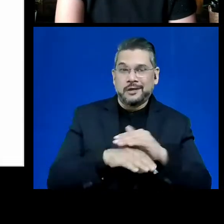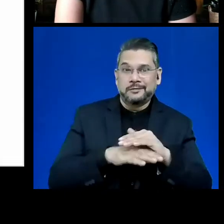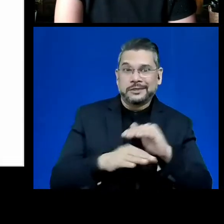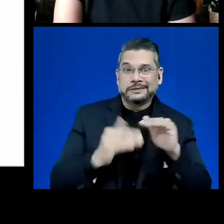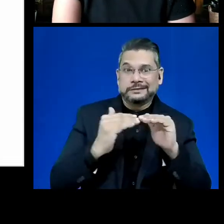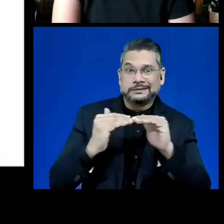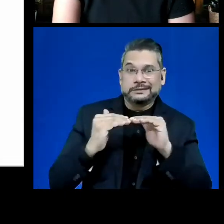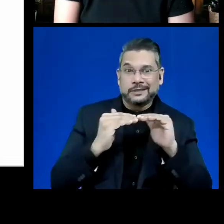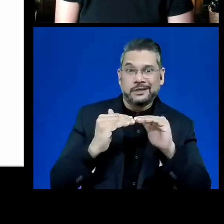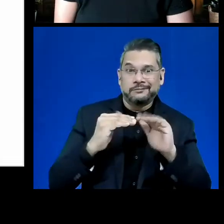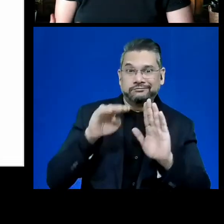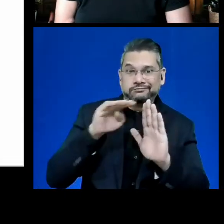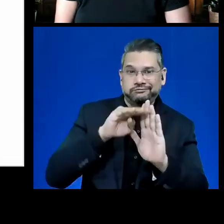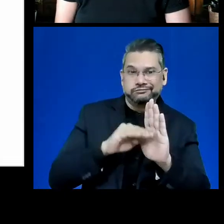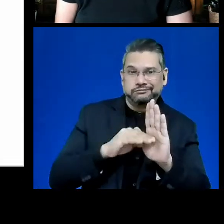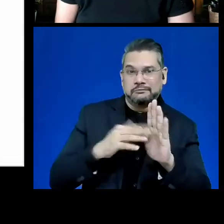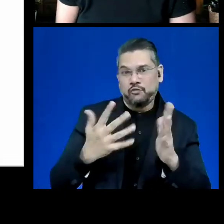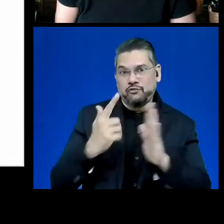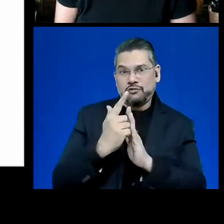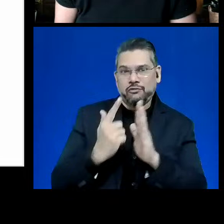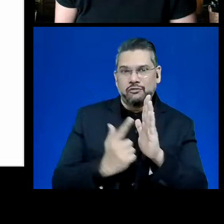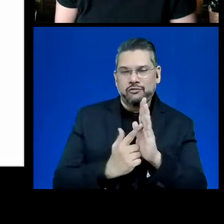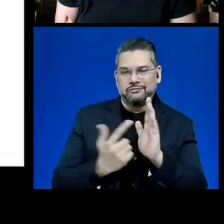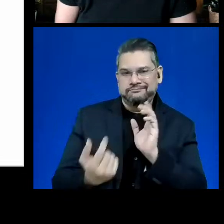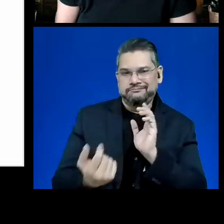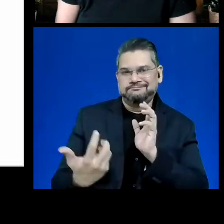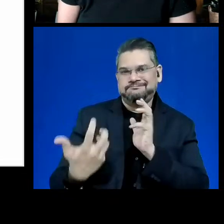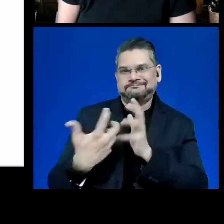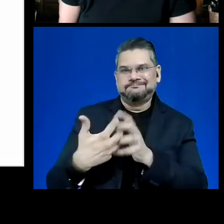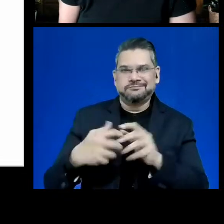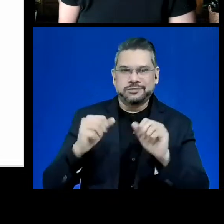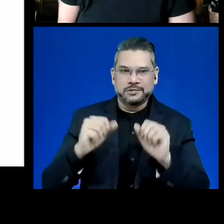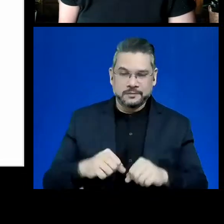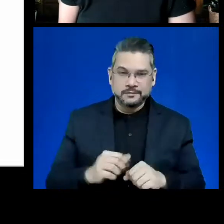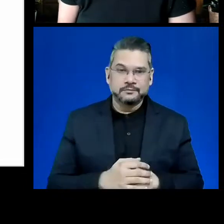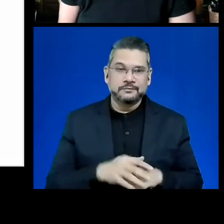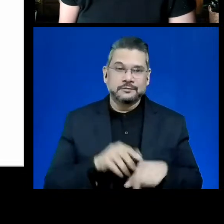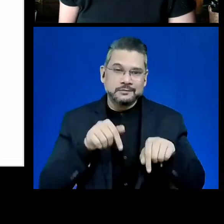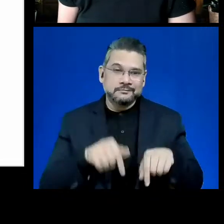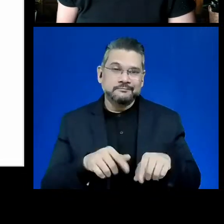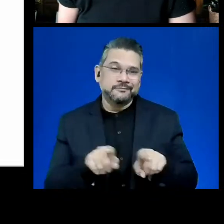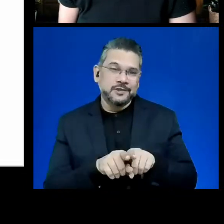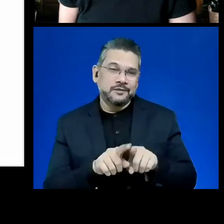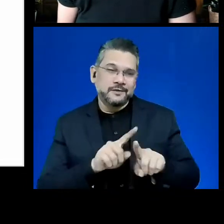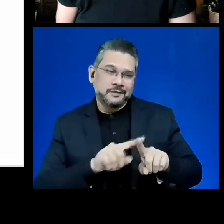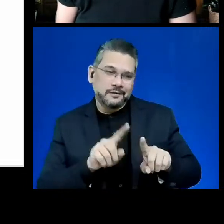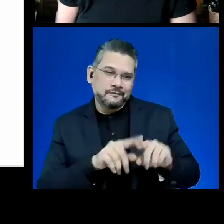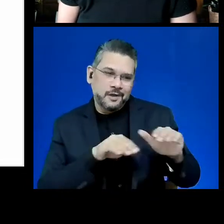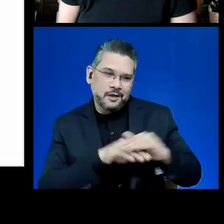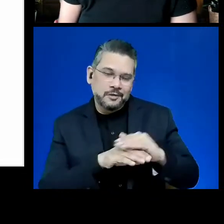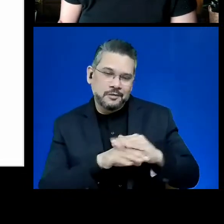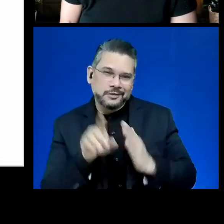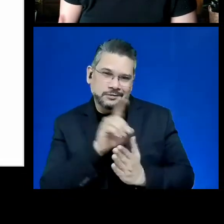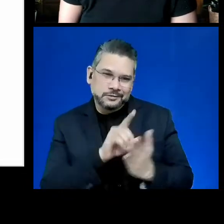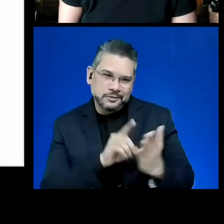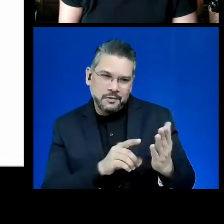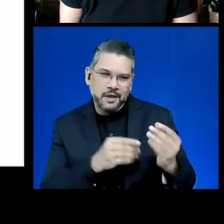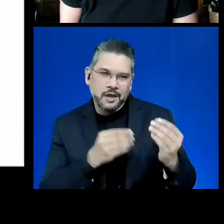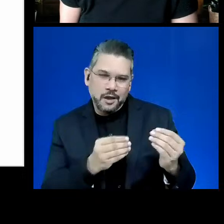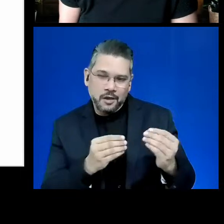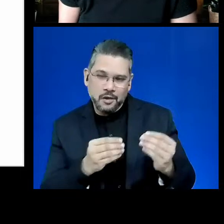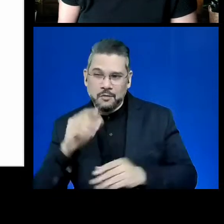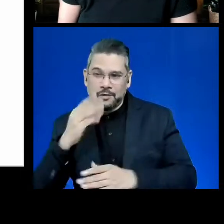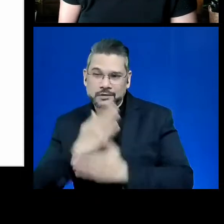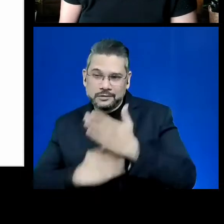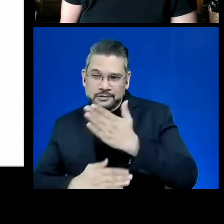benefits everyone. And here's where we think about all of the different ways that somebody can be disabled. So as I'm sure